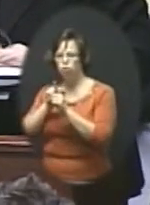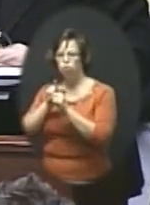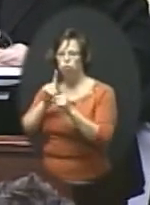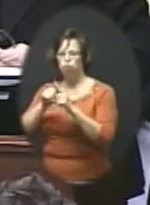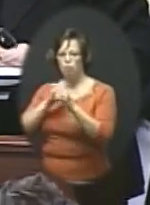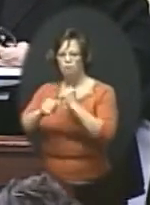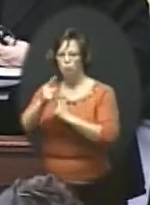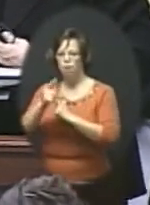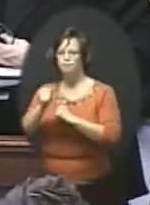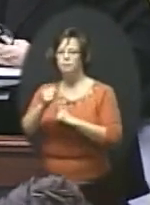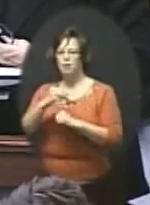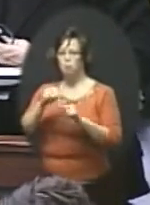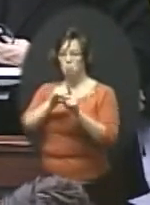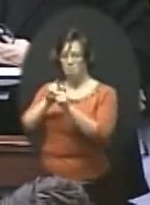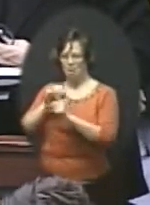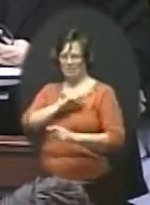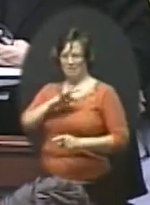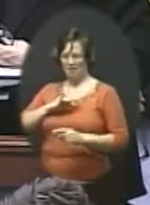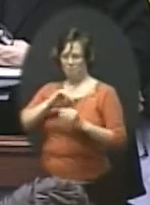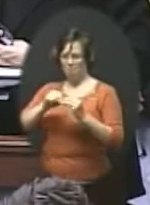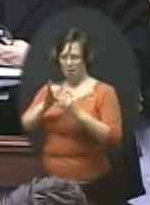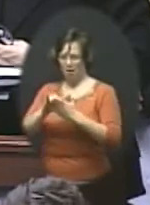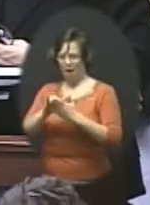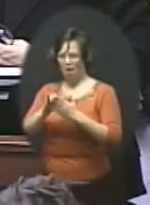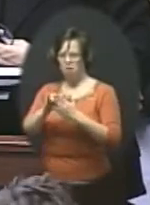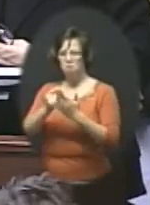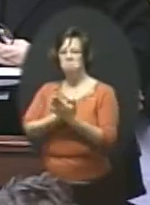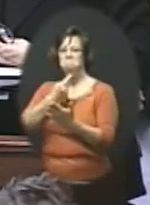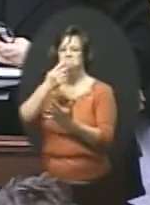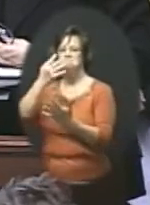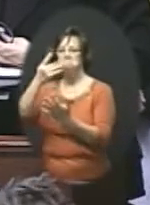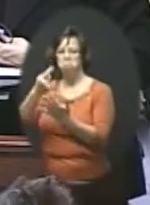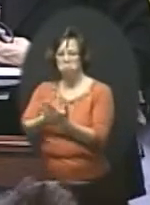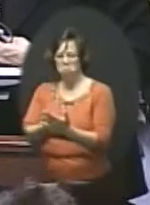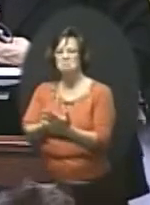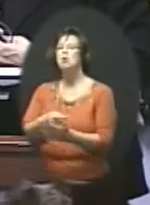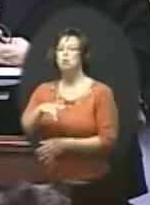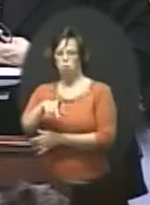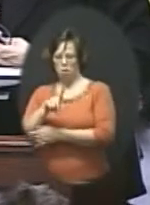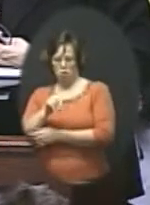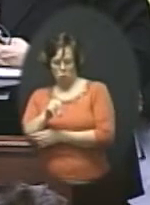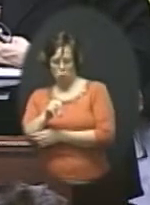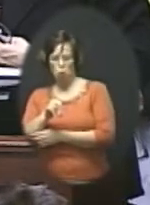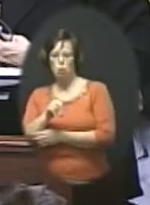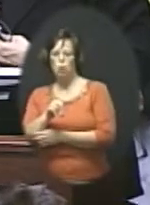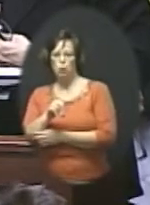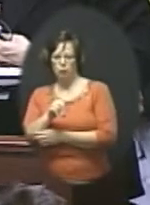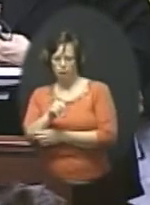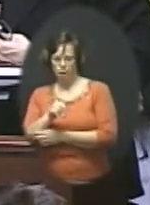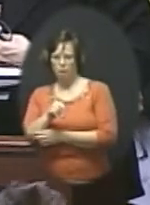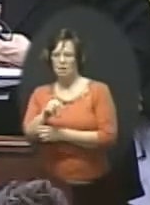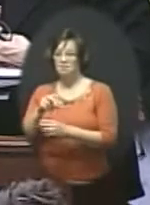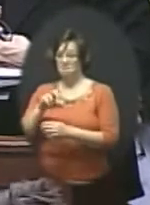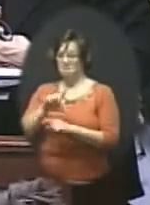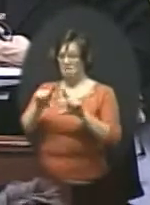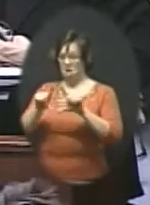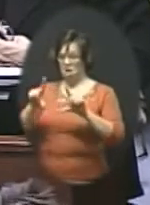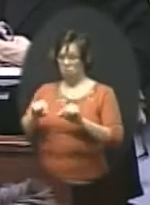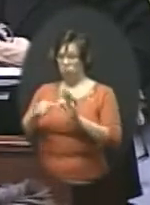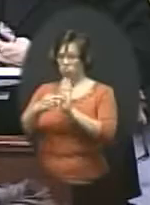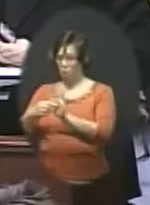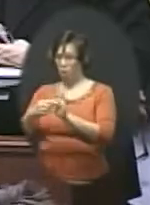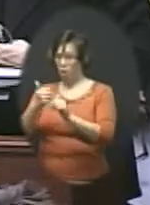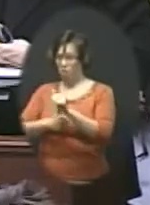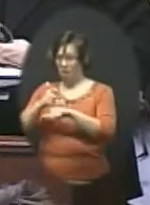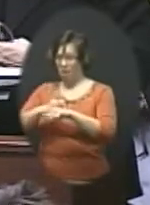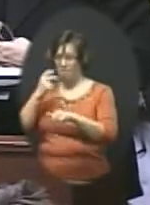And we remind staff of that from time to time. We do. They card school year. We do. They card me every time I come through.